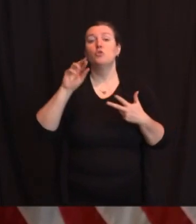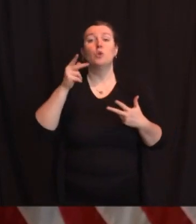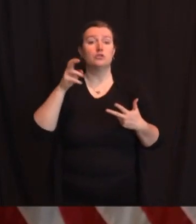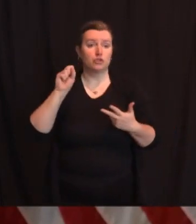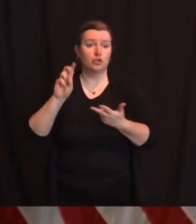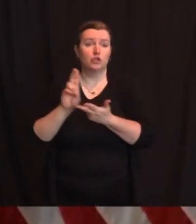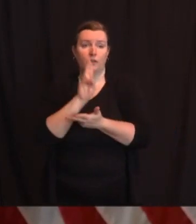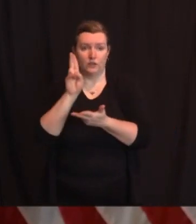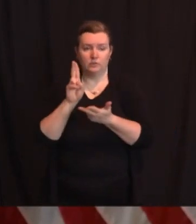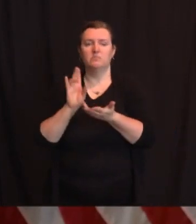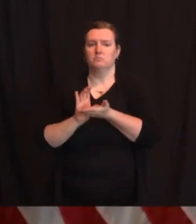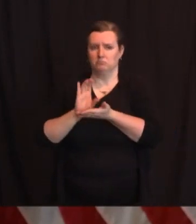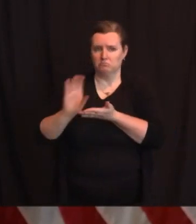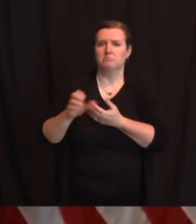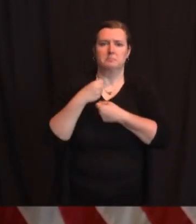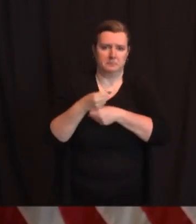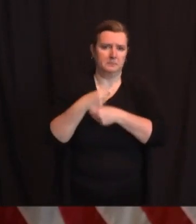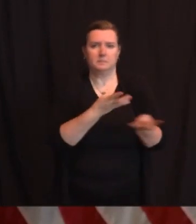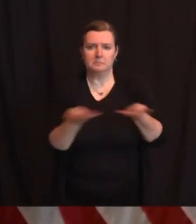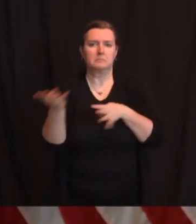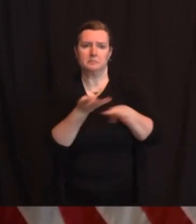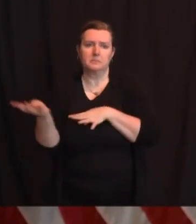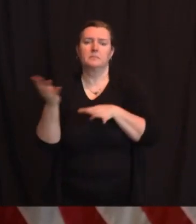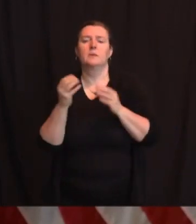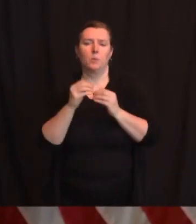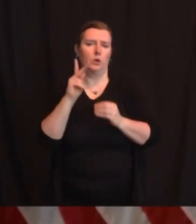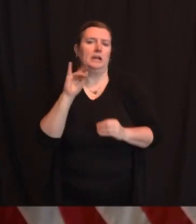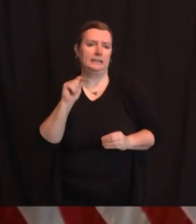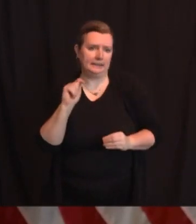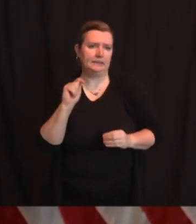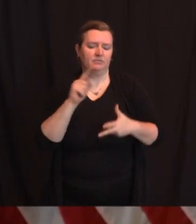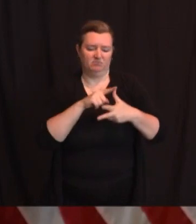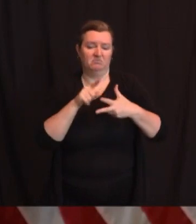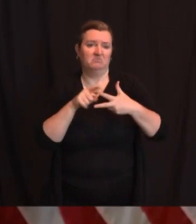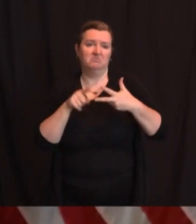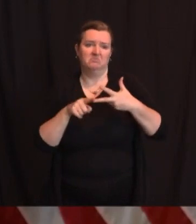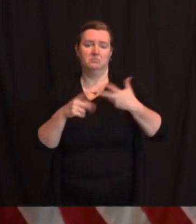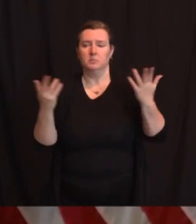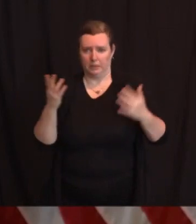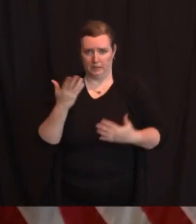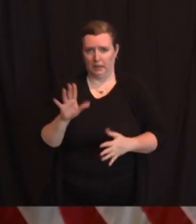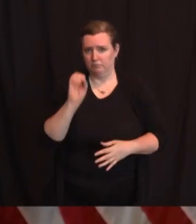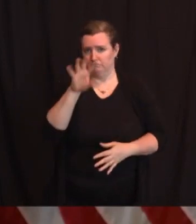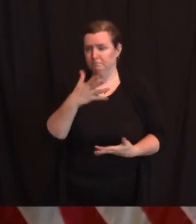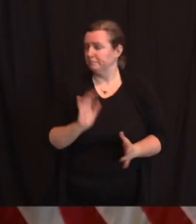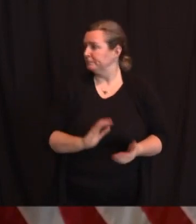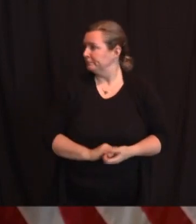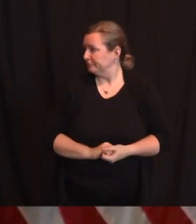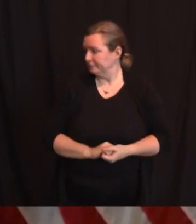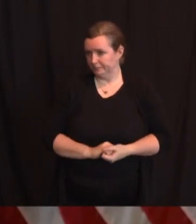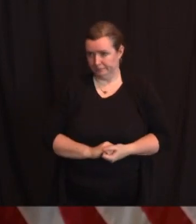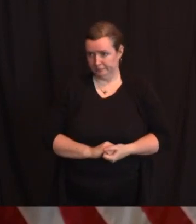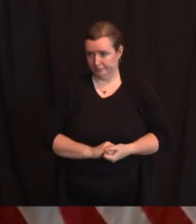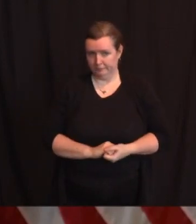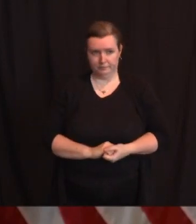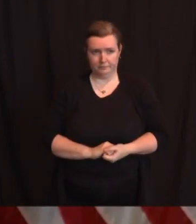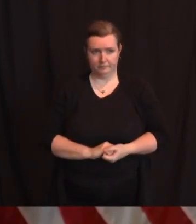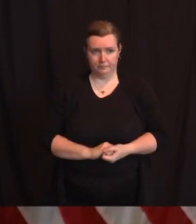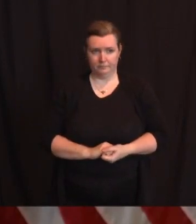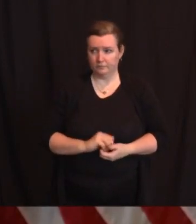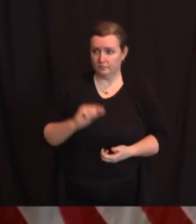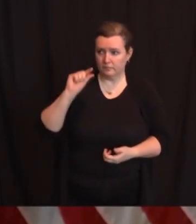Thank you for that, George. Good to have you. Matt, likewise. Sir, do you have anything? You're good. You're good. Mike, is that you? I can't. Yeah, that's me. Mike, you're up, buddy. Yep.